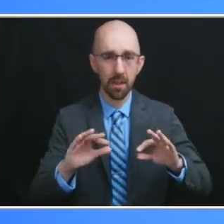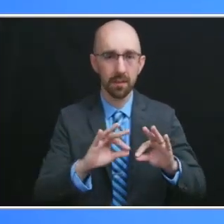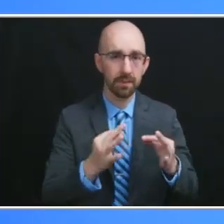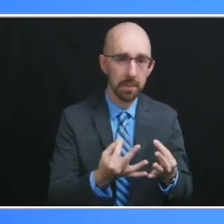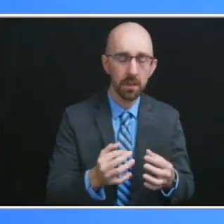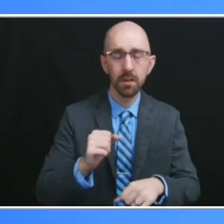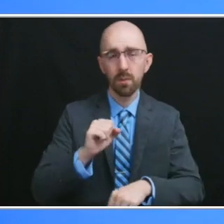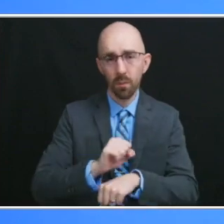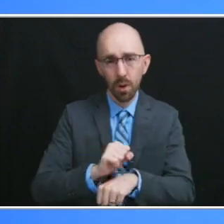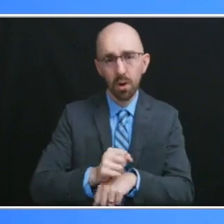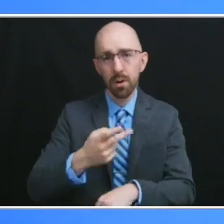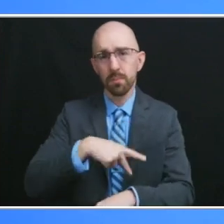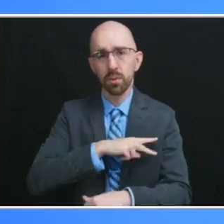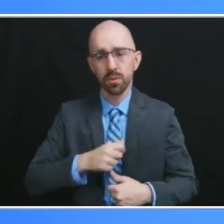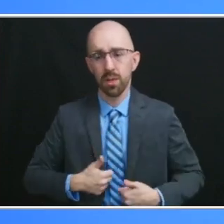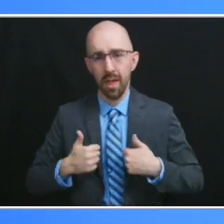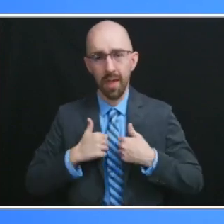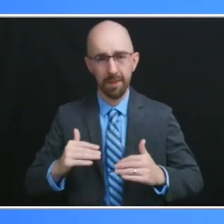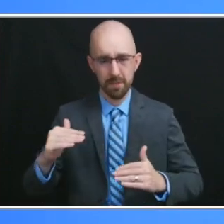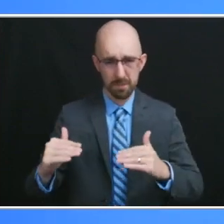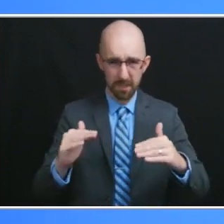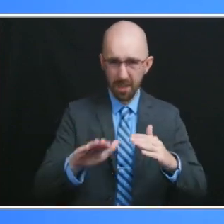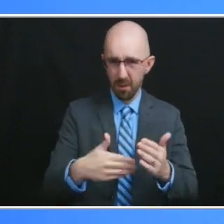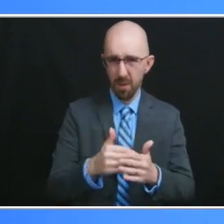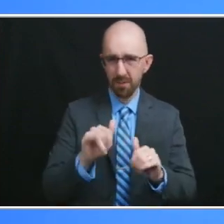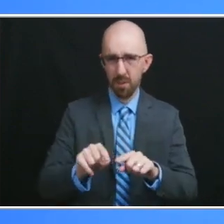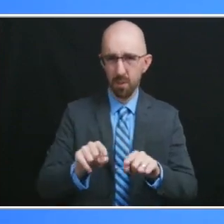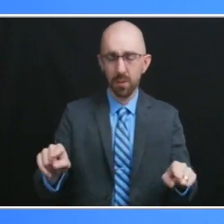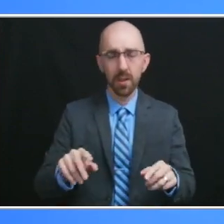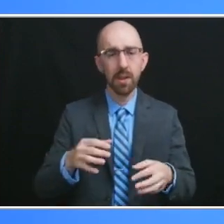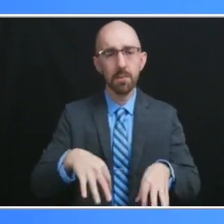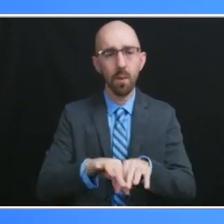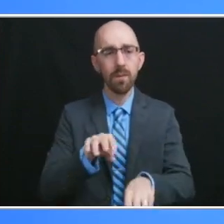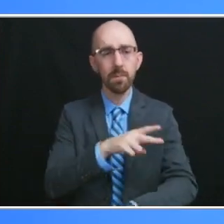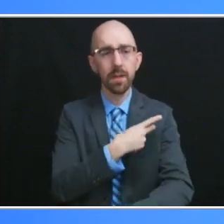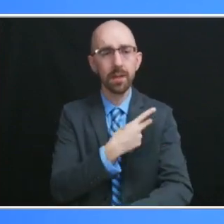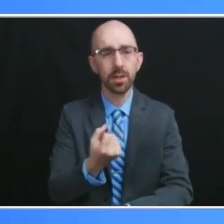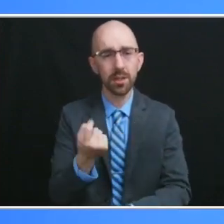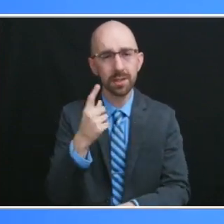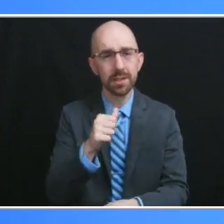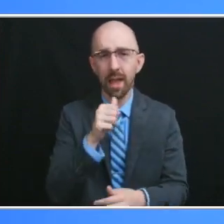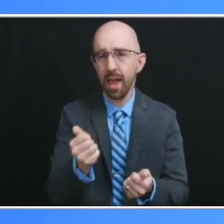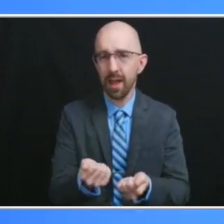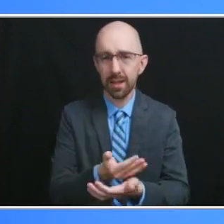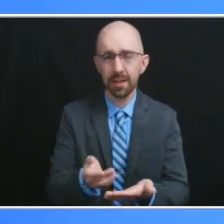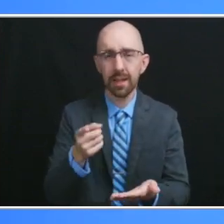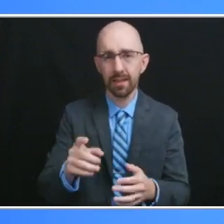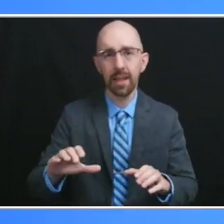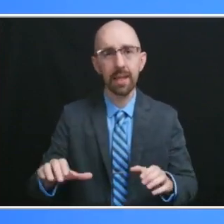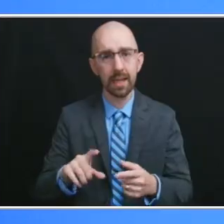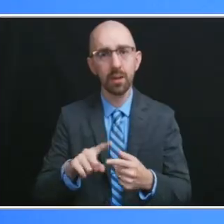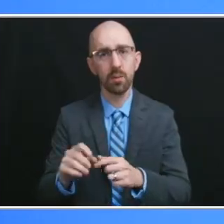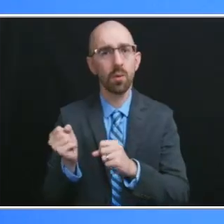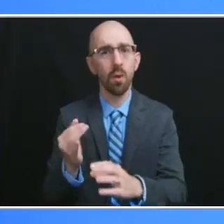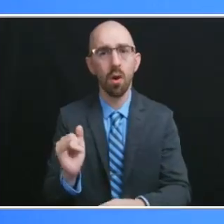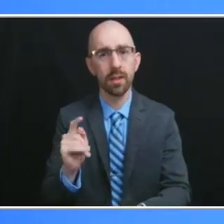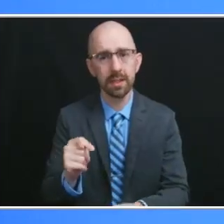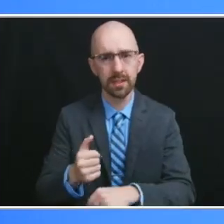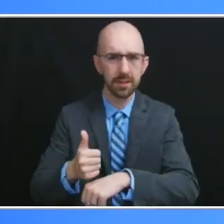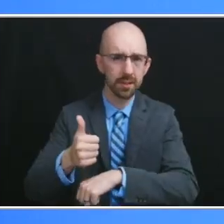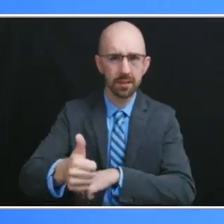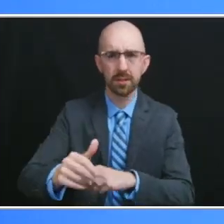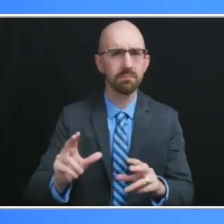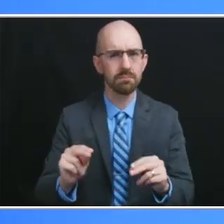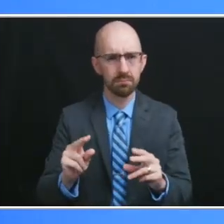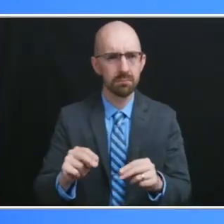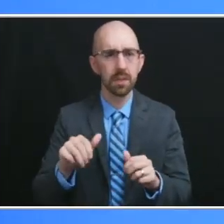personal health. But what's important for patients to understand is that it's not anything that they did to have caused it or that they could have done to prevent it.